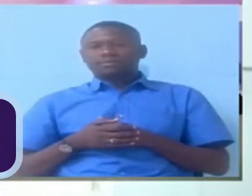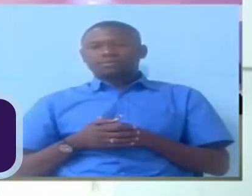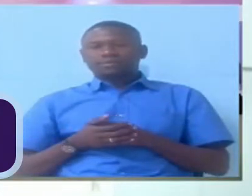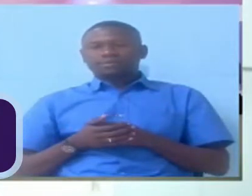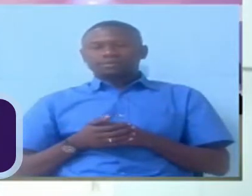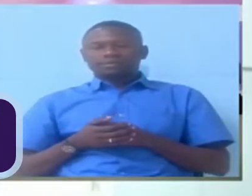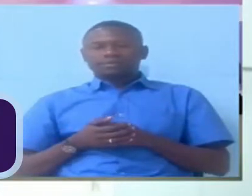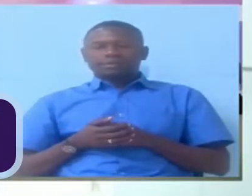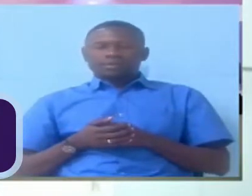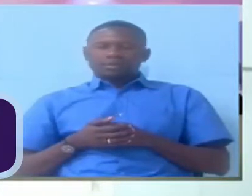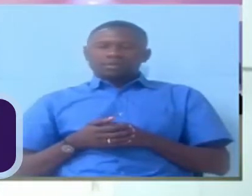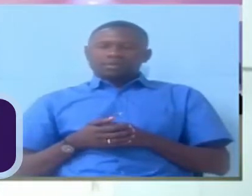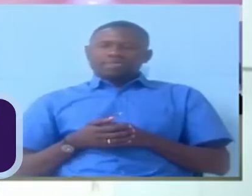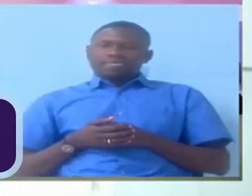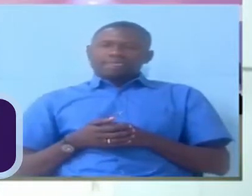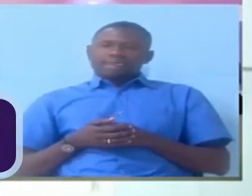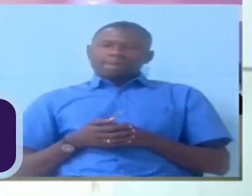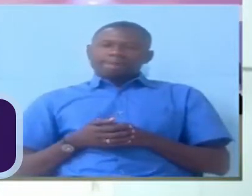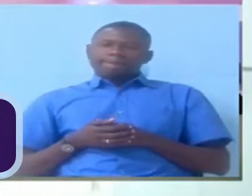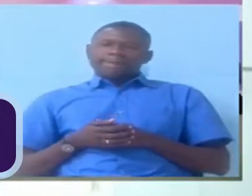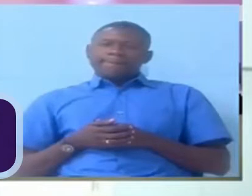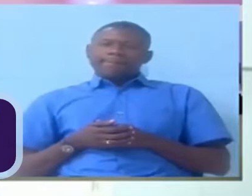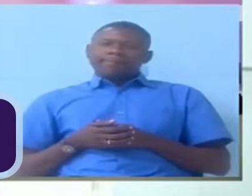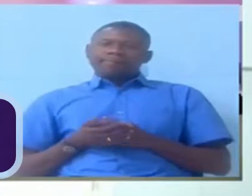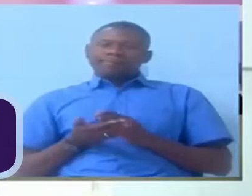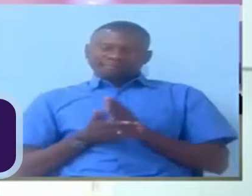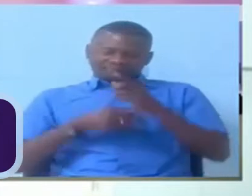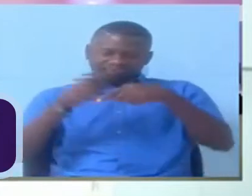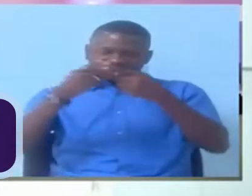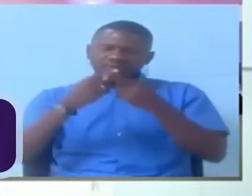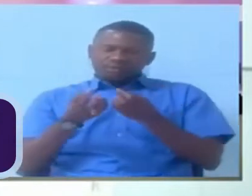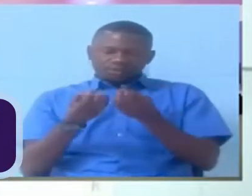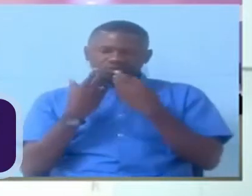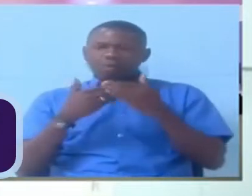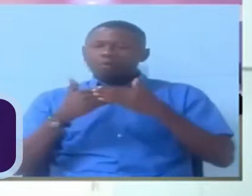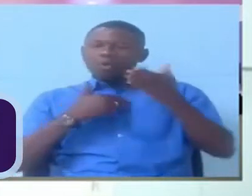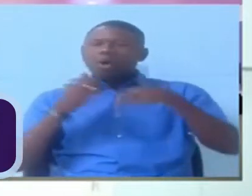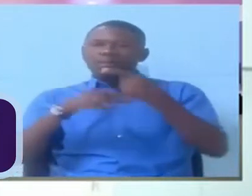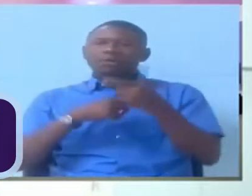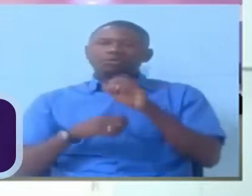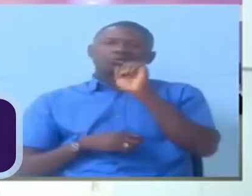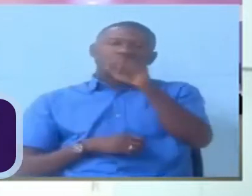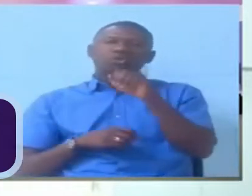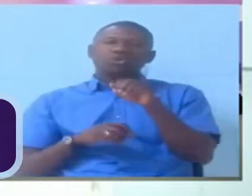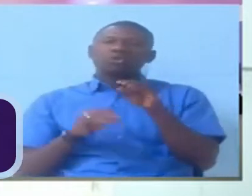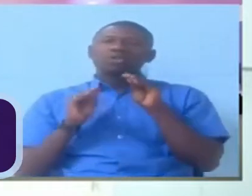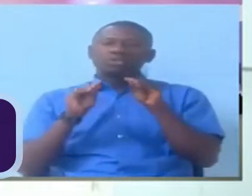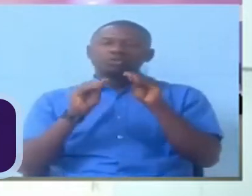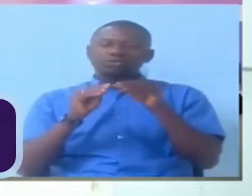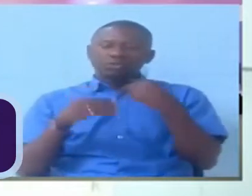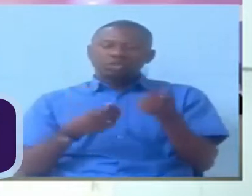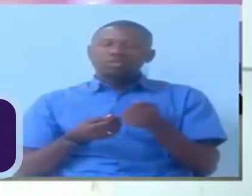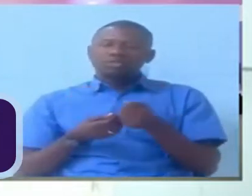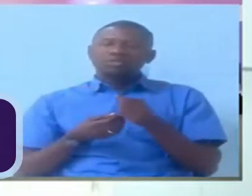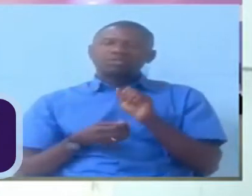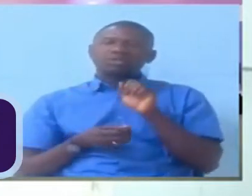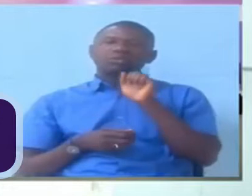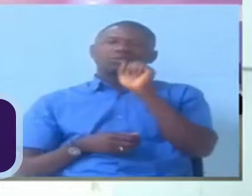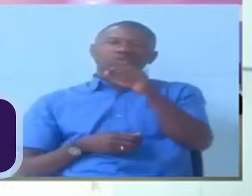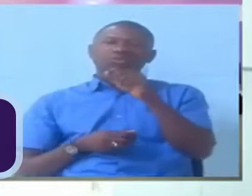did the three subjects for the first time, and that was that. And this was at Nusrat High